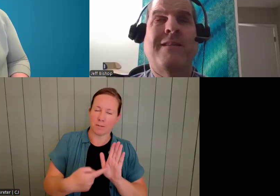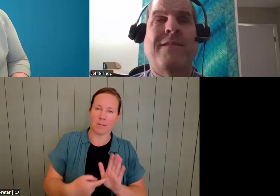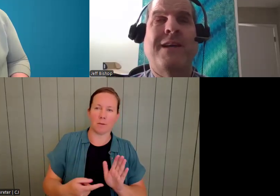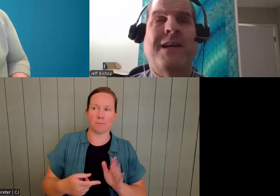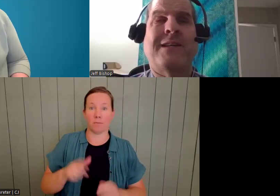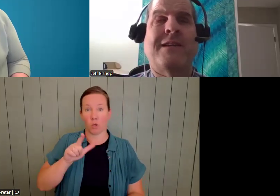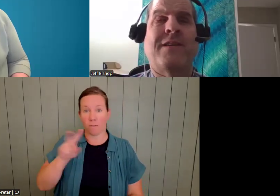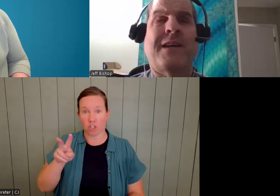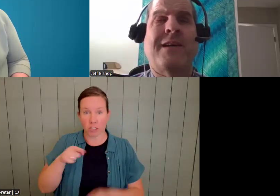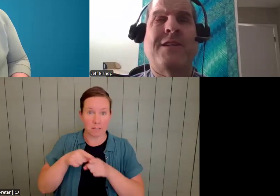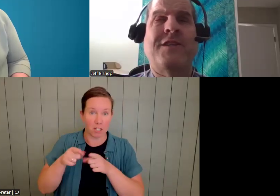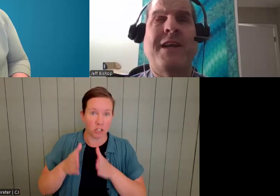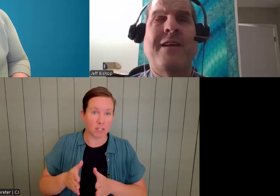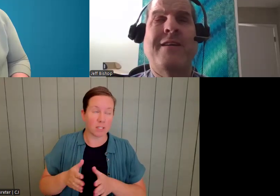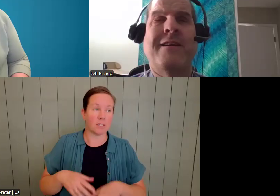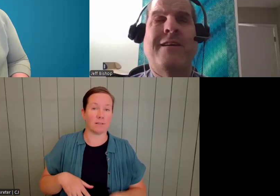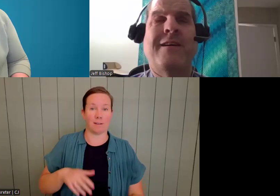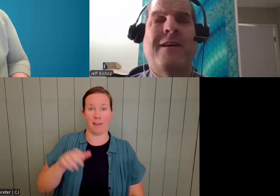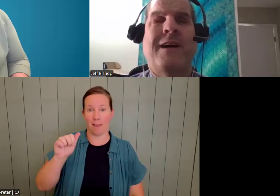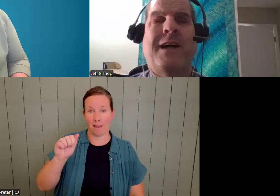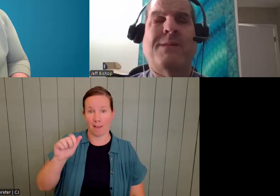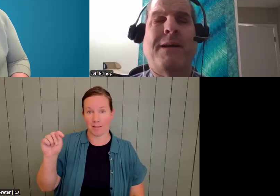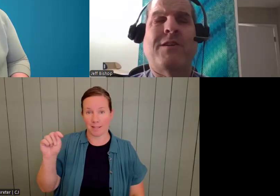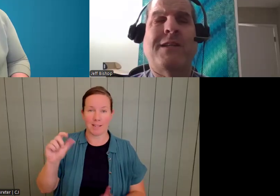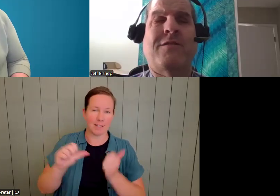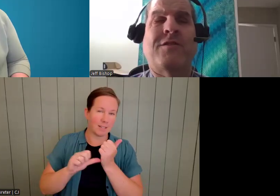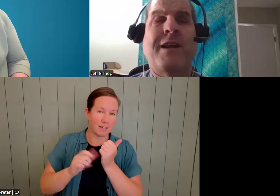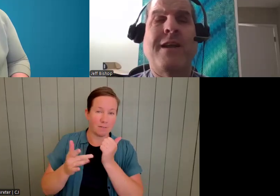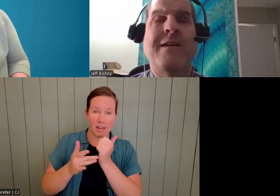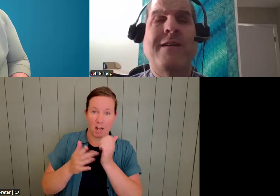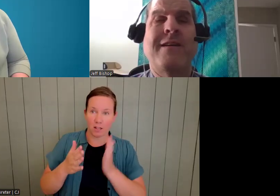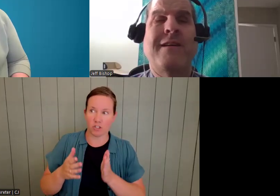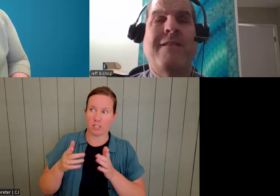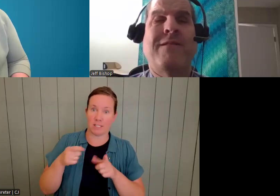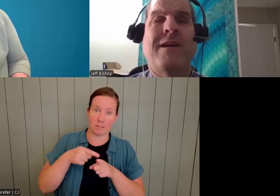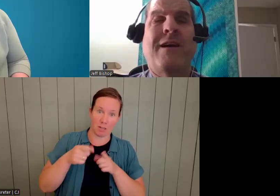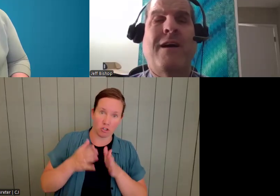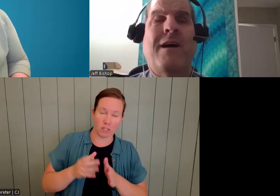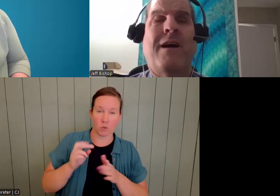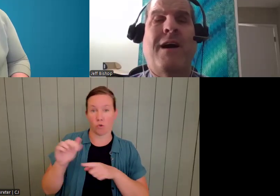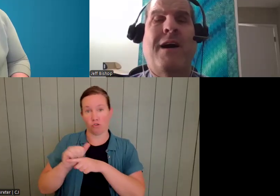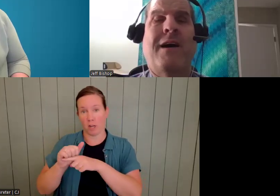specialists, assistive technology specialist or training,